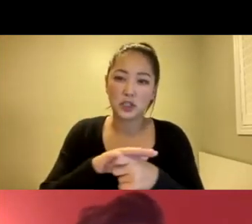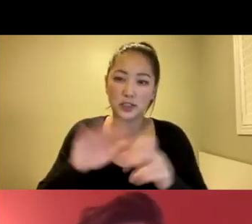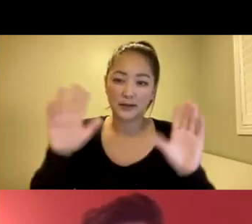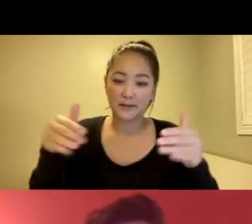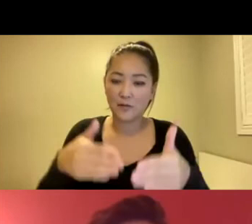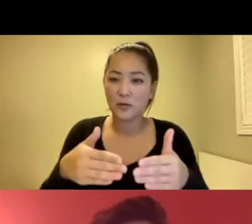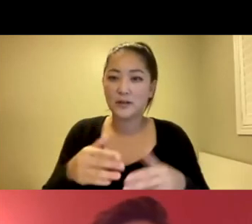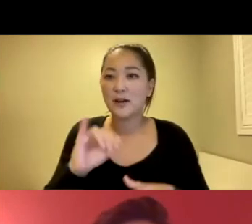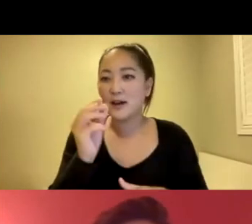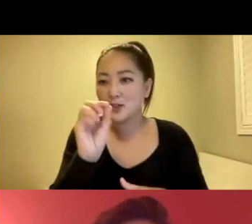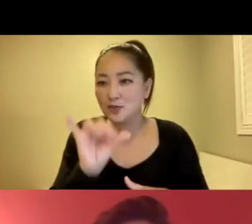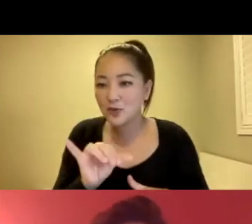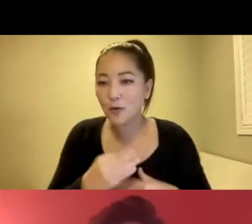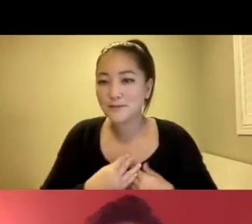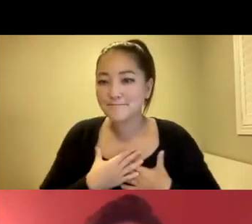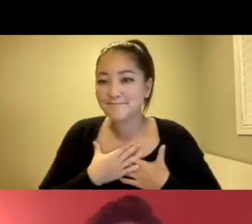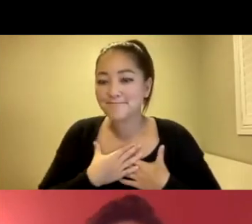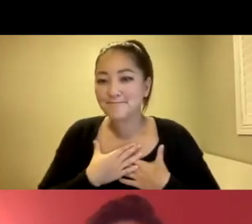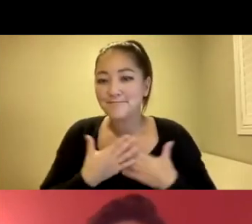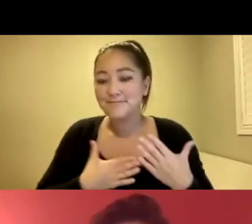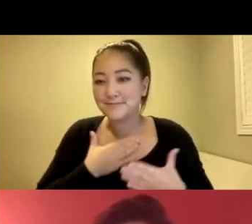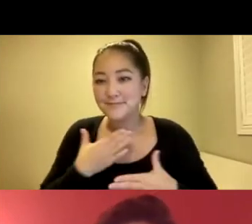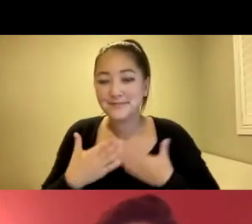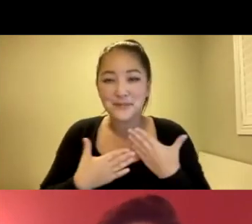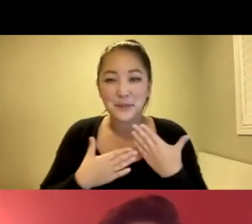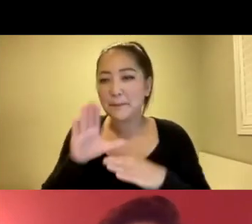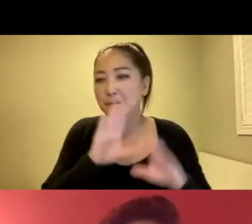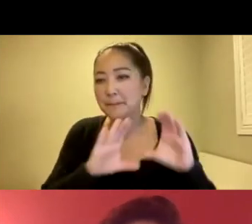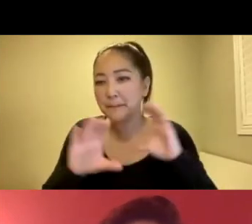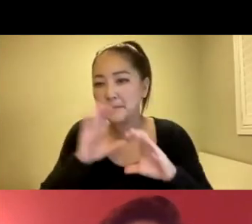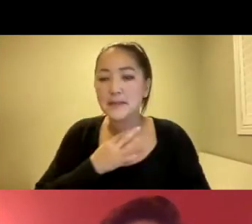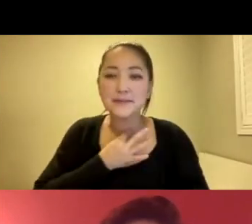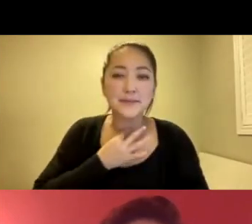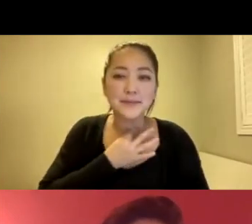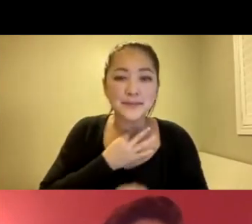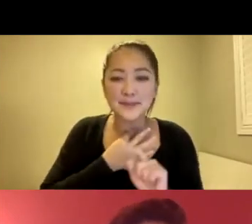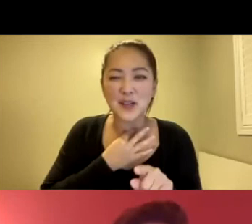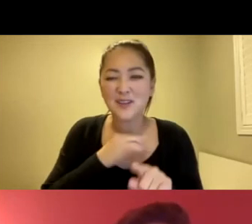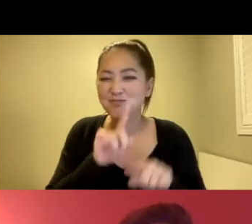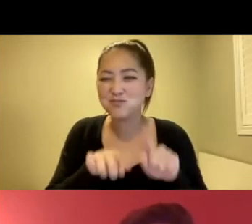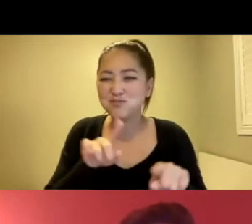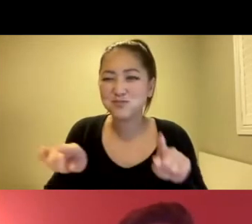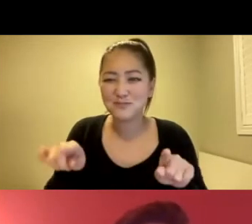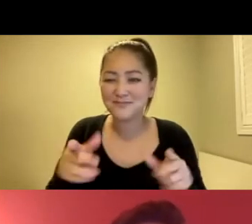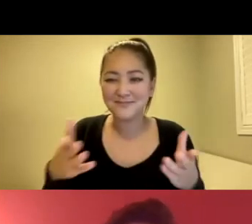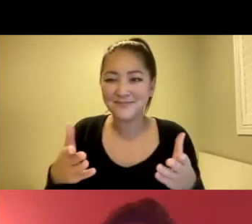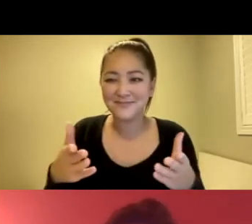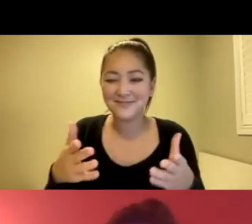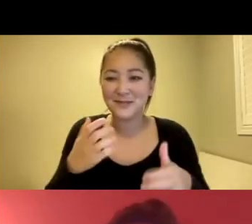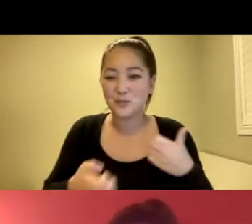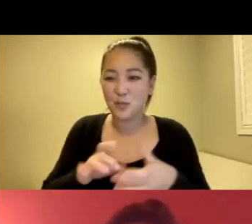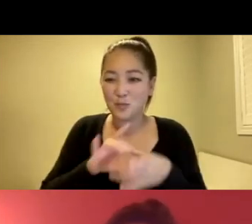mystery. I guess it's a question for everyone is what when you're thinking about